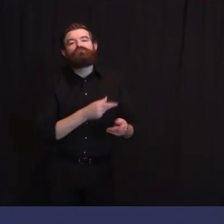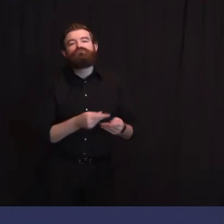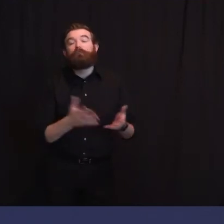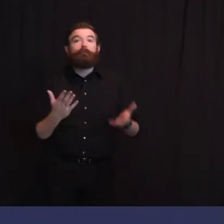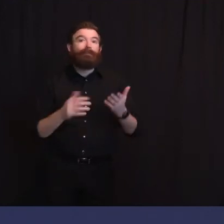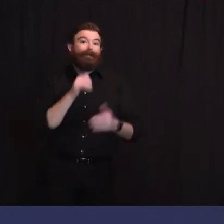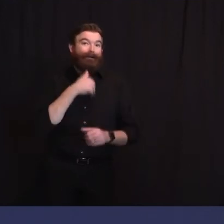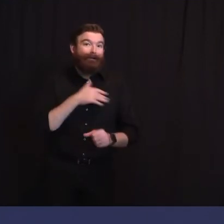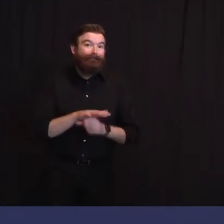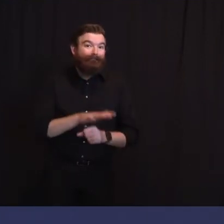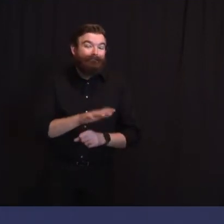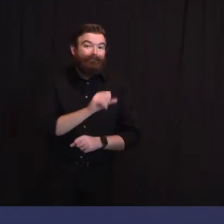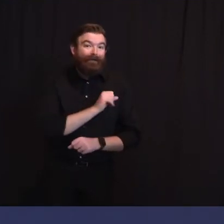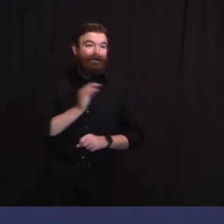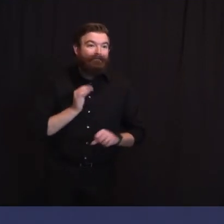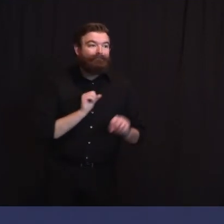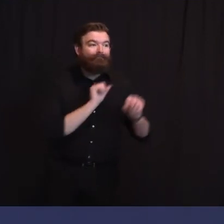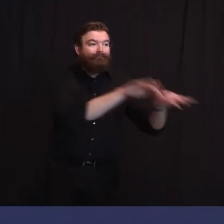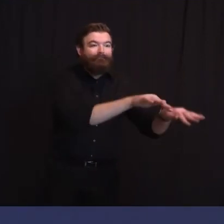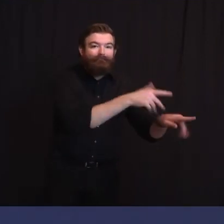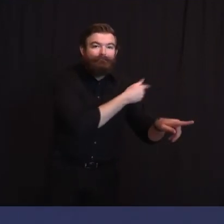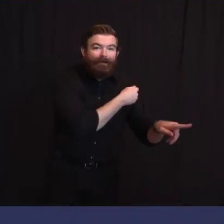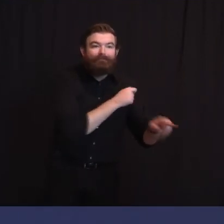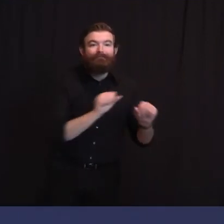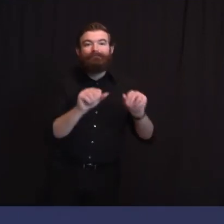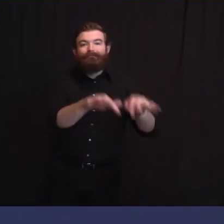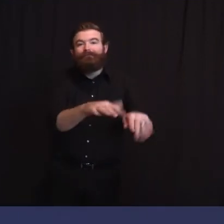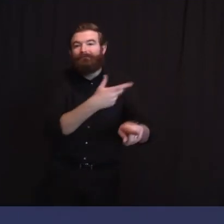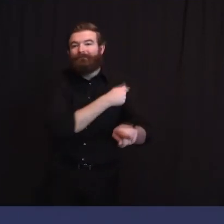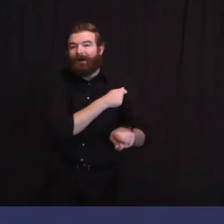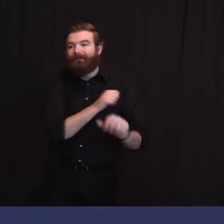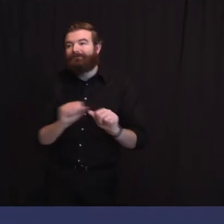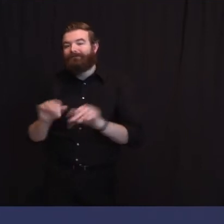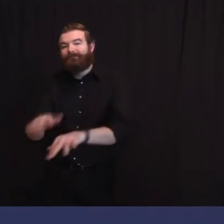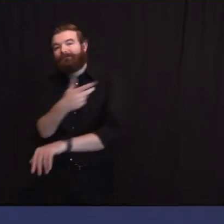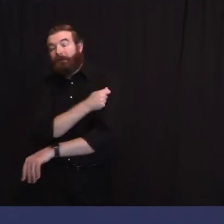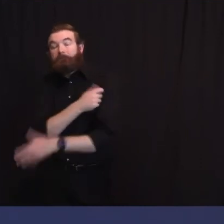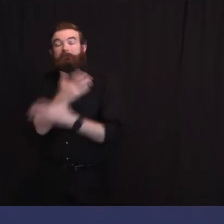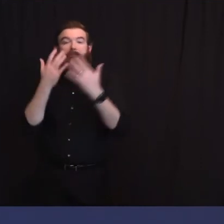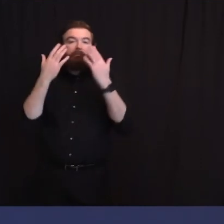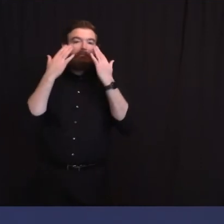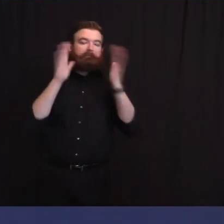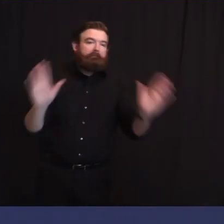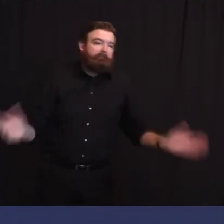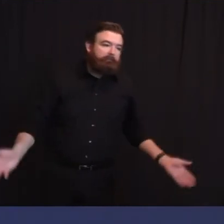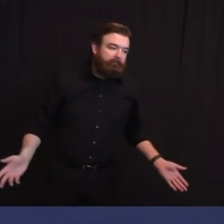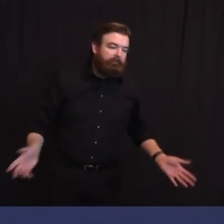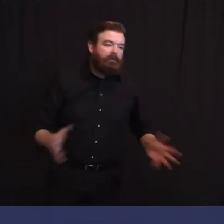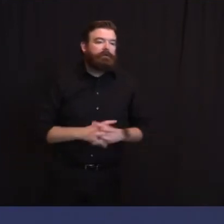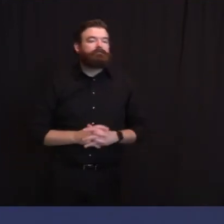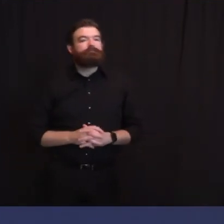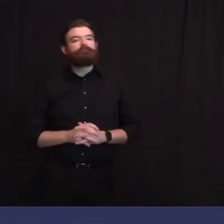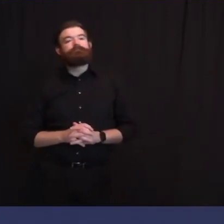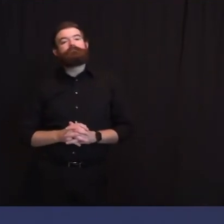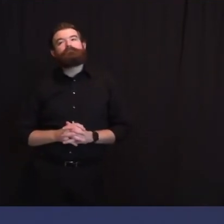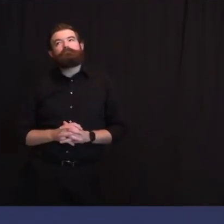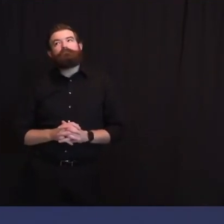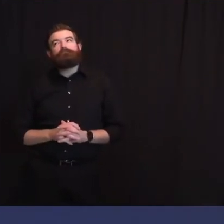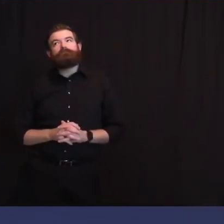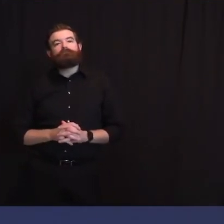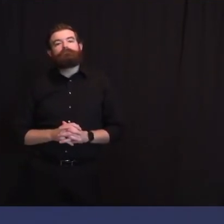Extras are going, to the best of my knowledge, Judy, to the people who are eligible, right? If you've got extras, I mean, we mentioned this a couple of weeks